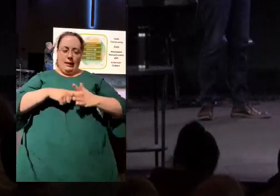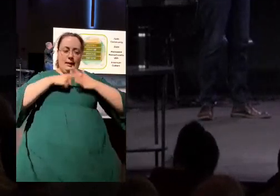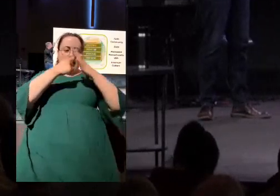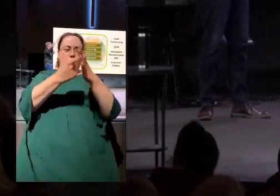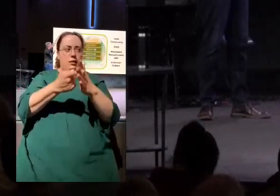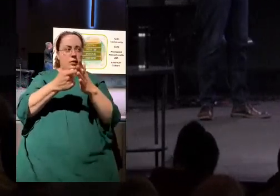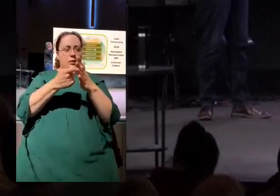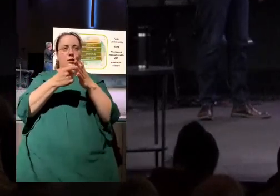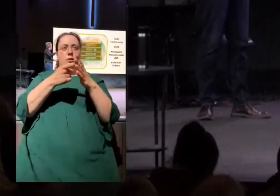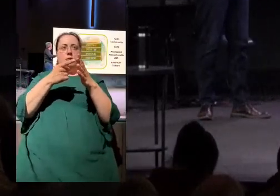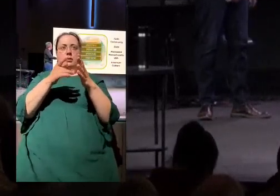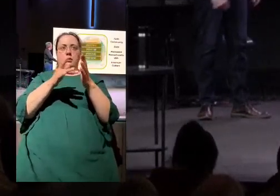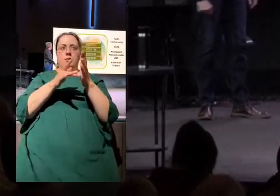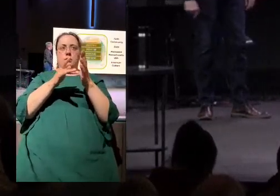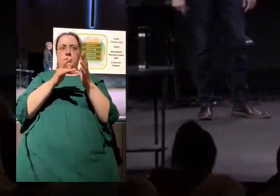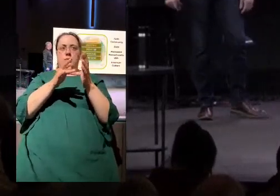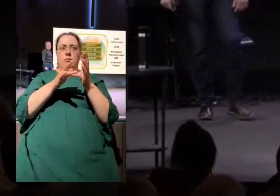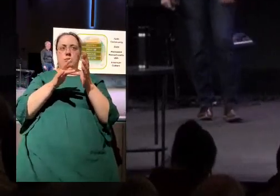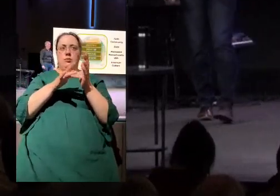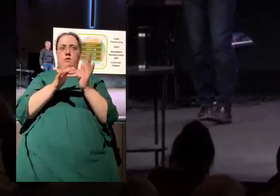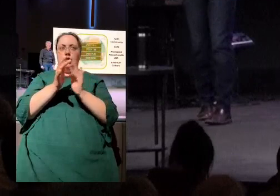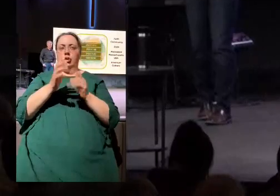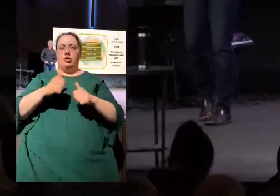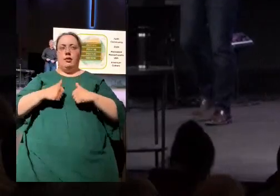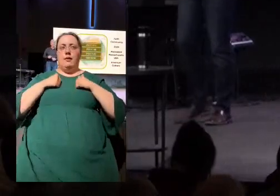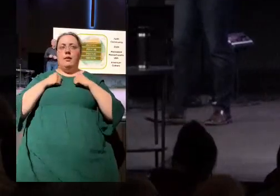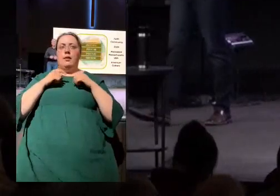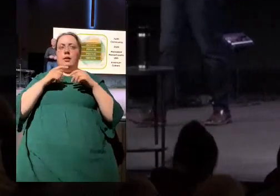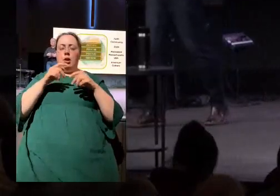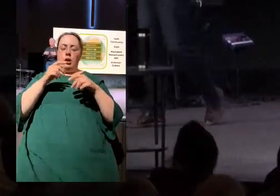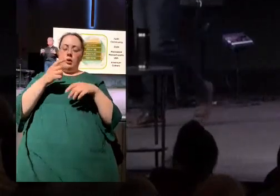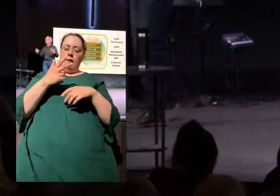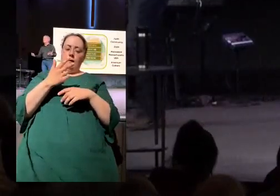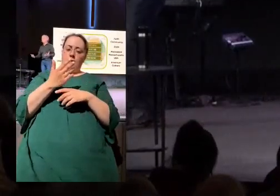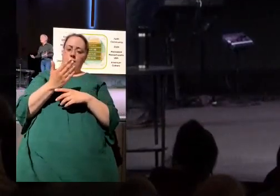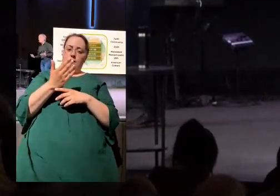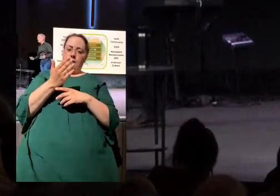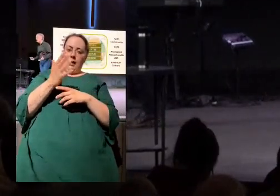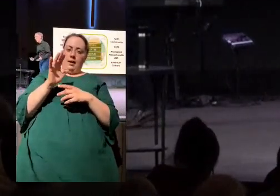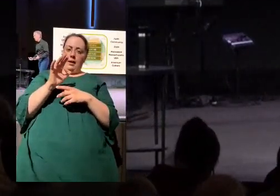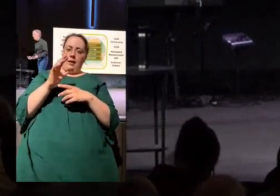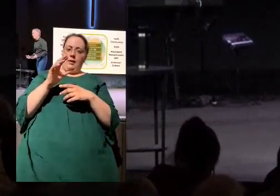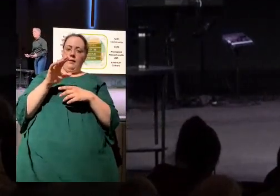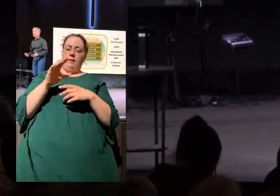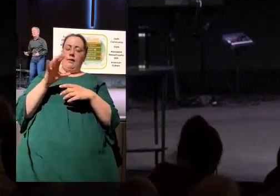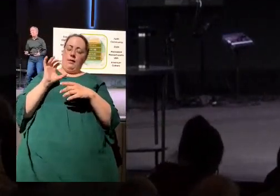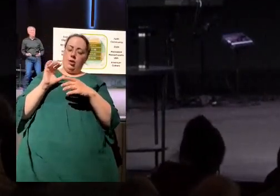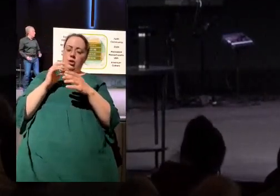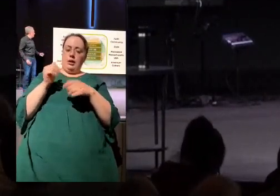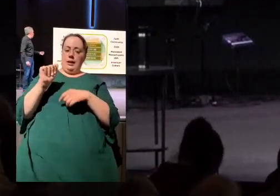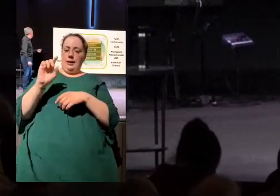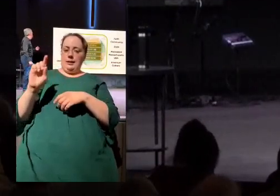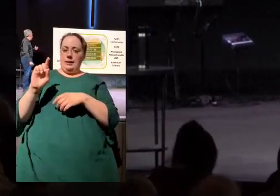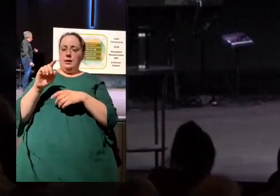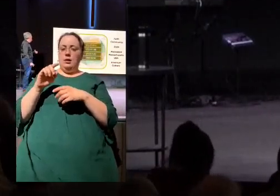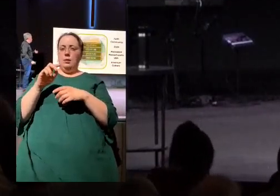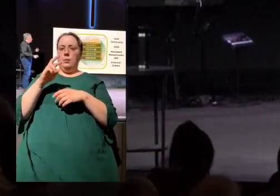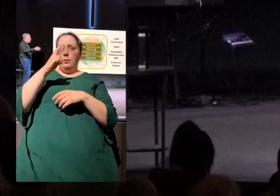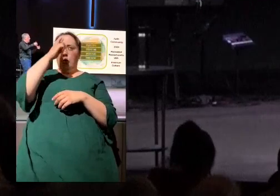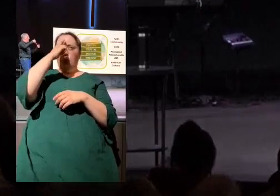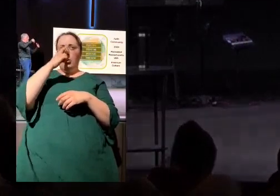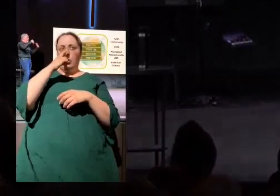between 50 and 65 AD. It was spoken to people living in the Roman Empire, to a